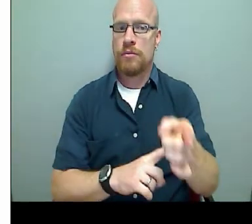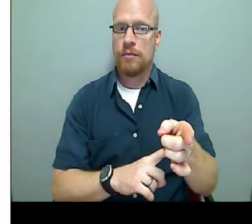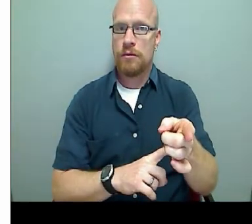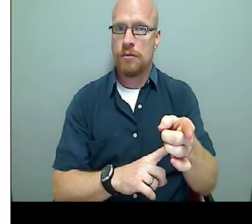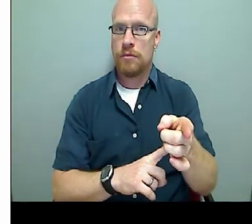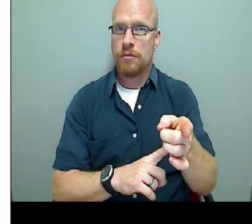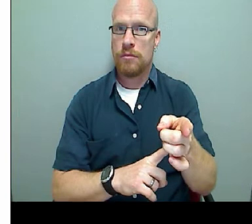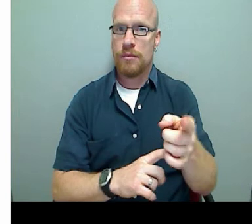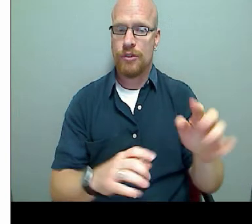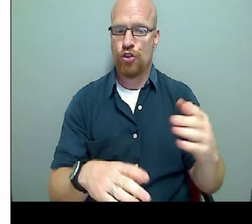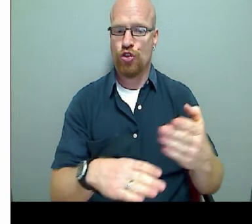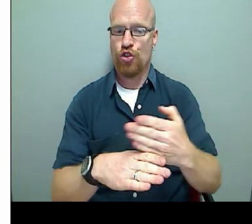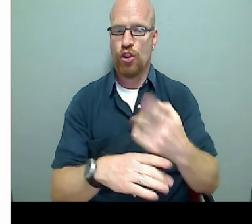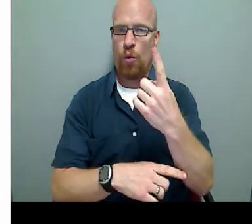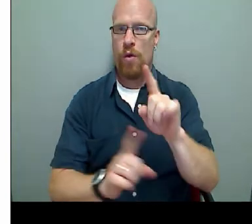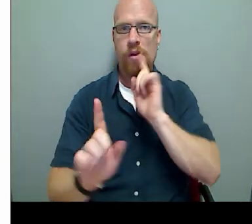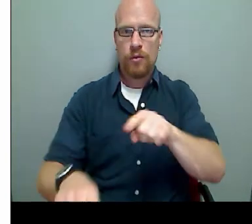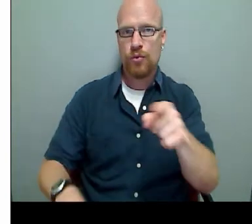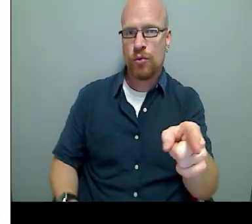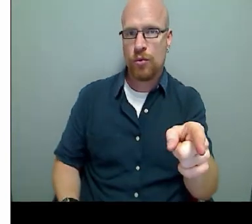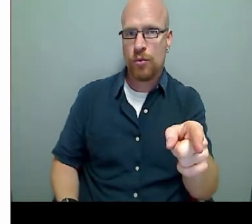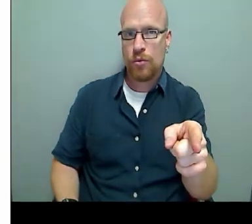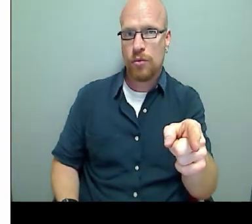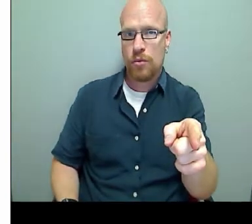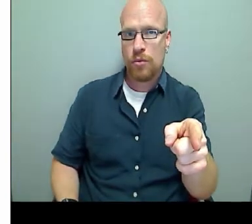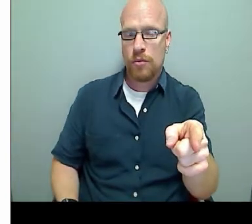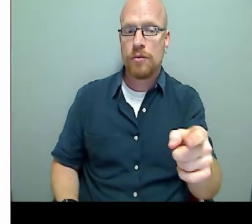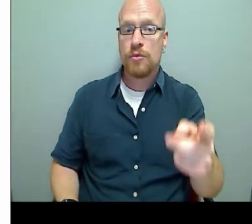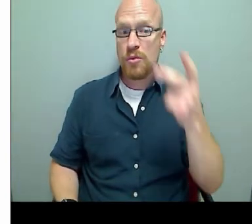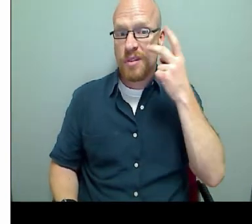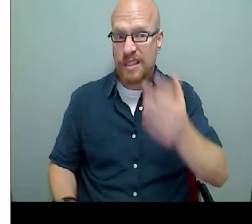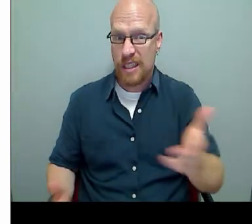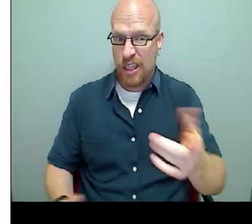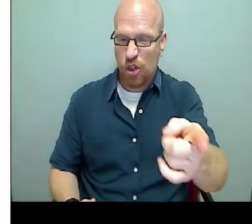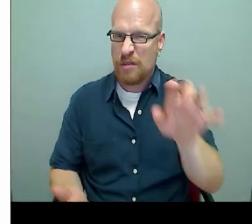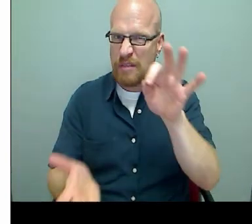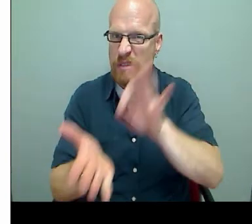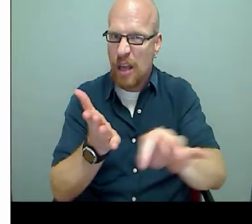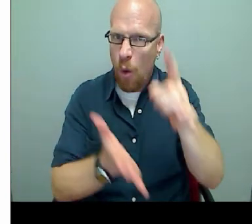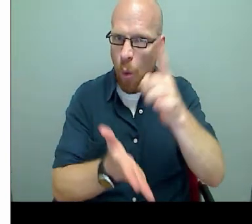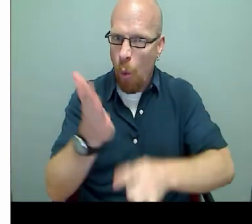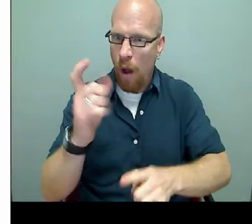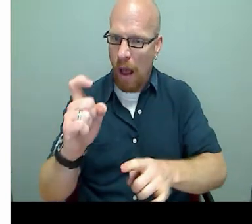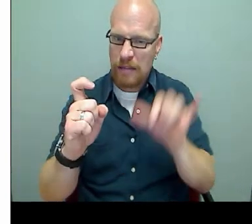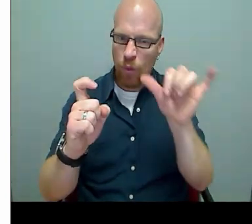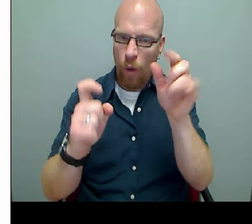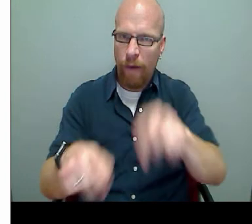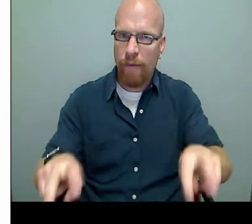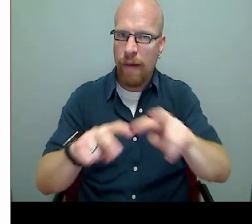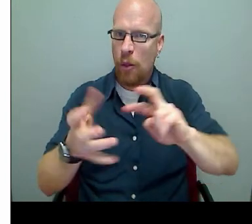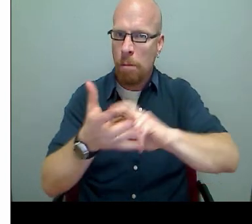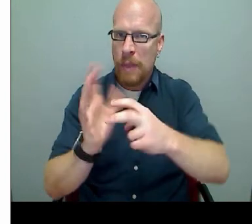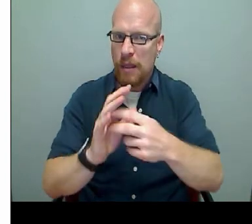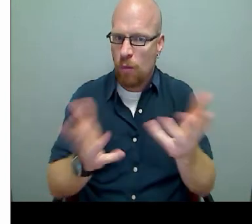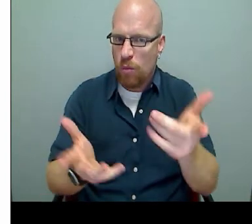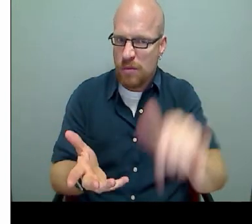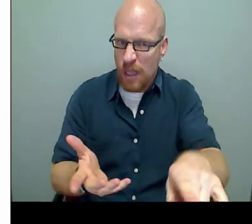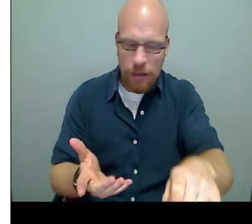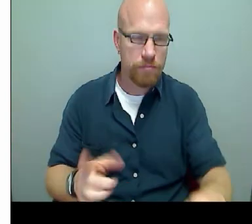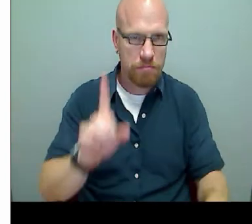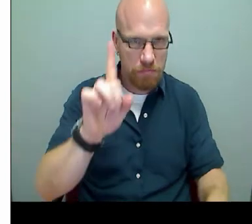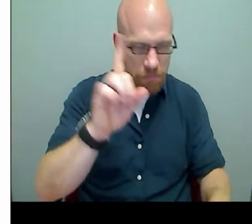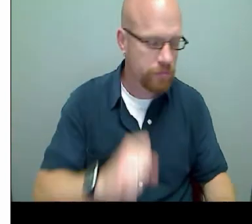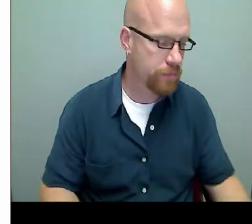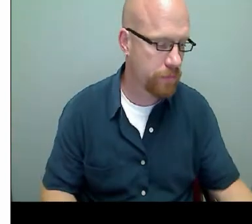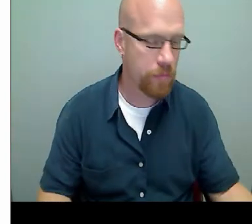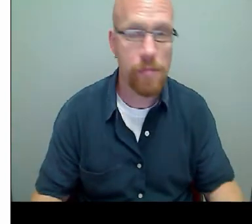that point, is the solution to both equations. That's the answer we need. Let's figure out what the y value